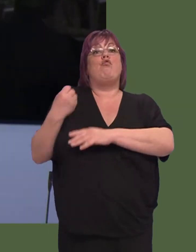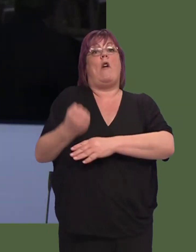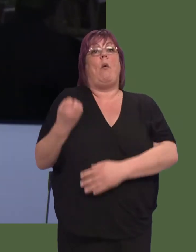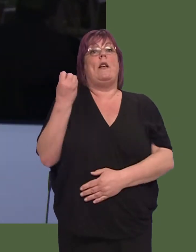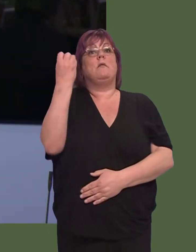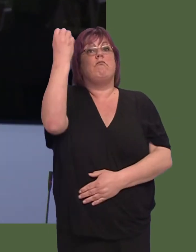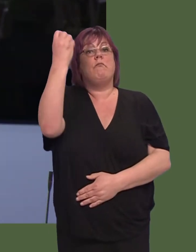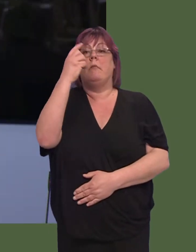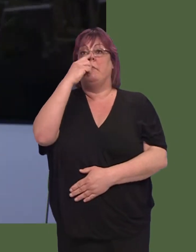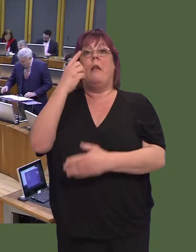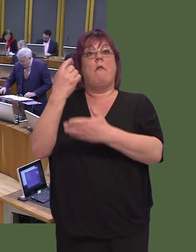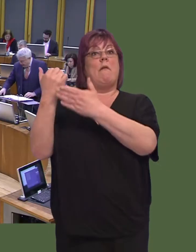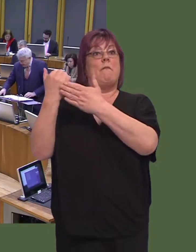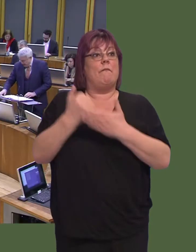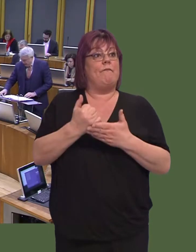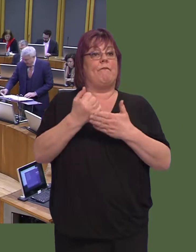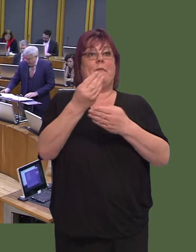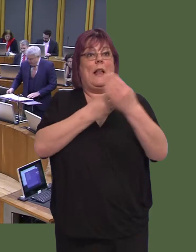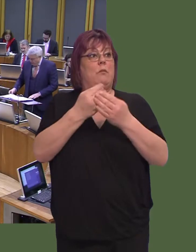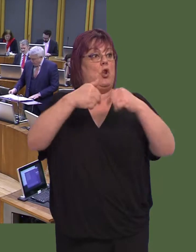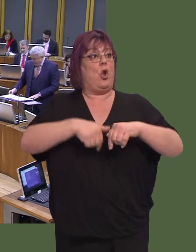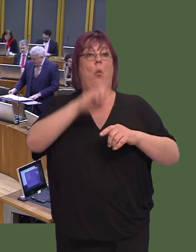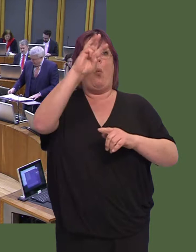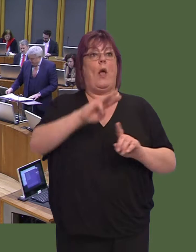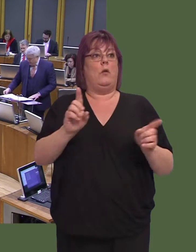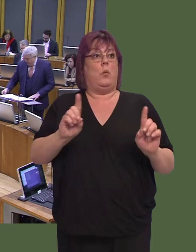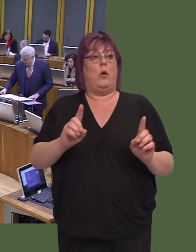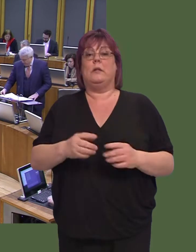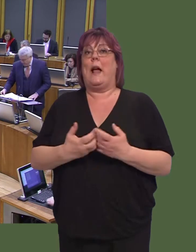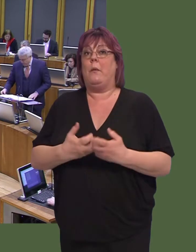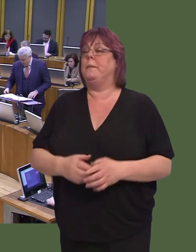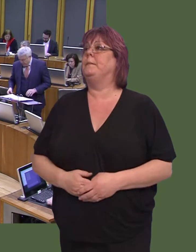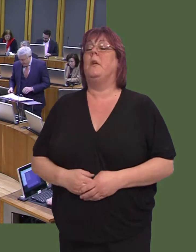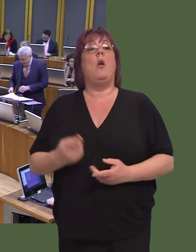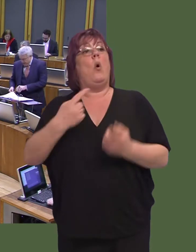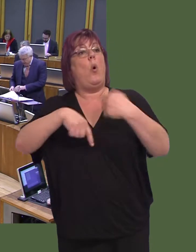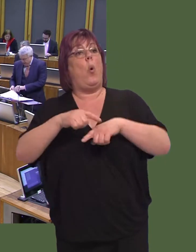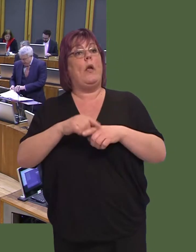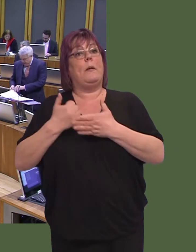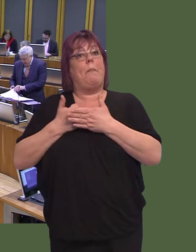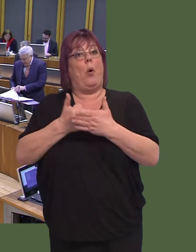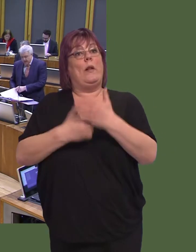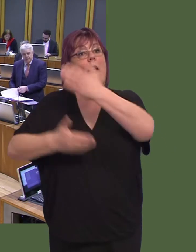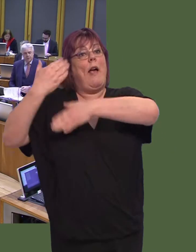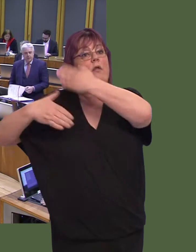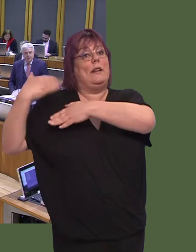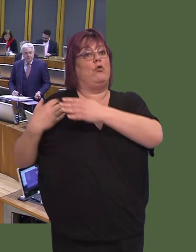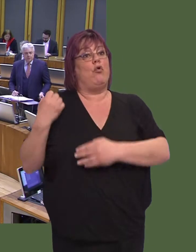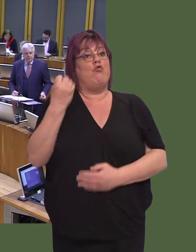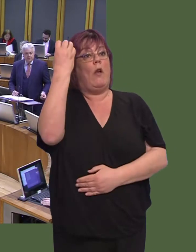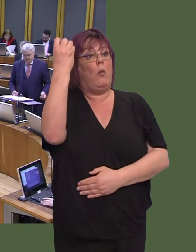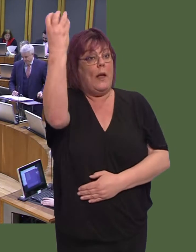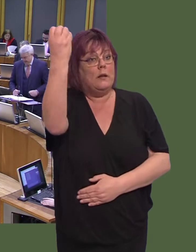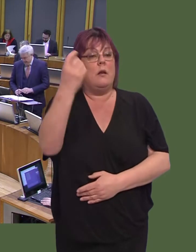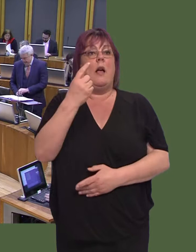railways bring to Wales? Well, we fully recognise the economic value of all our heritage railways, and we've helped support the extension and development of a number of heritage railways